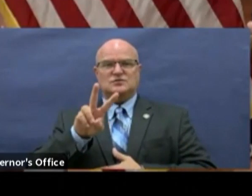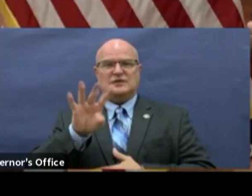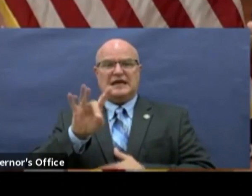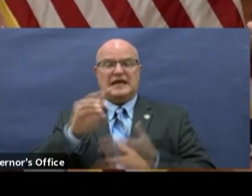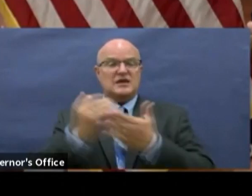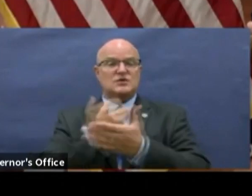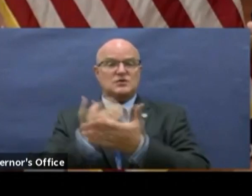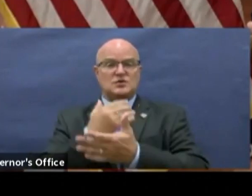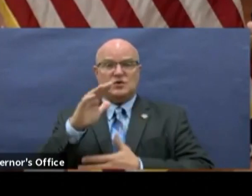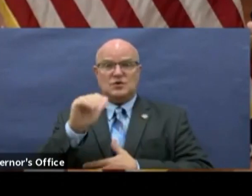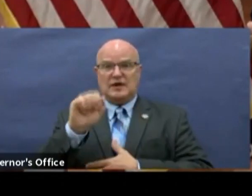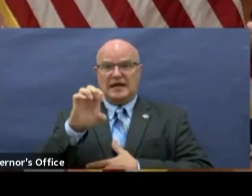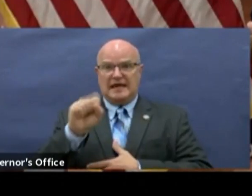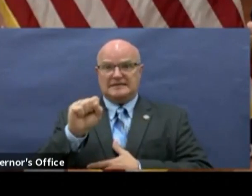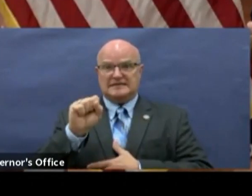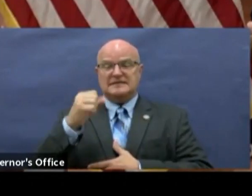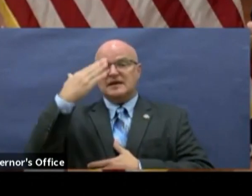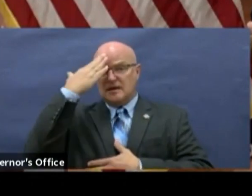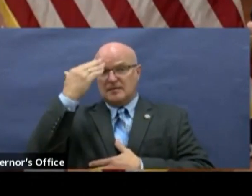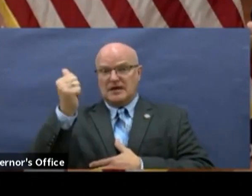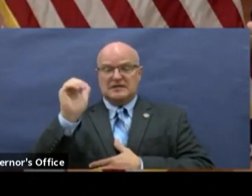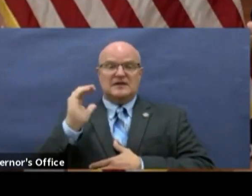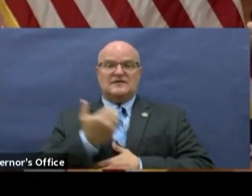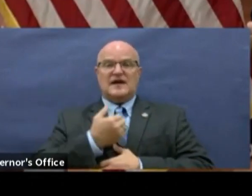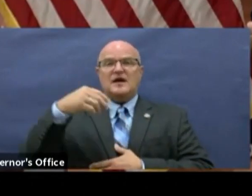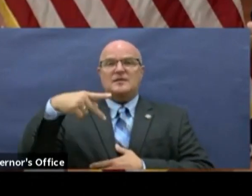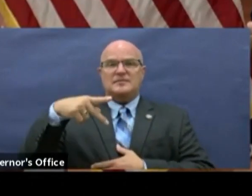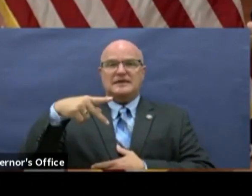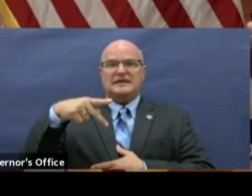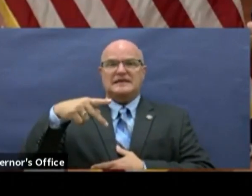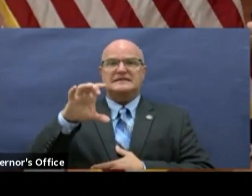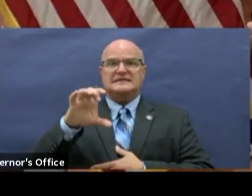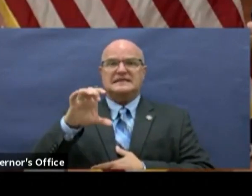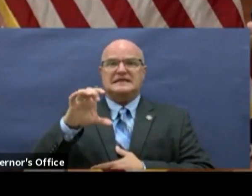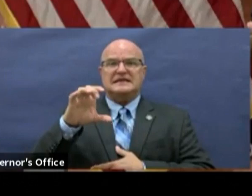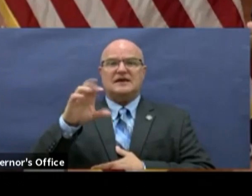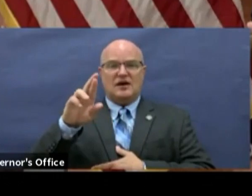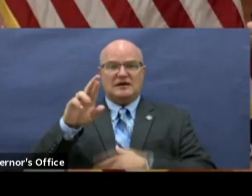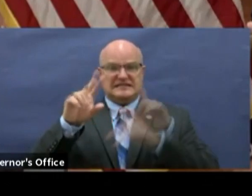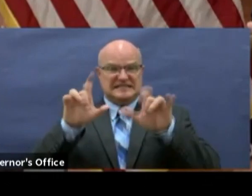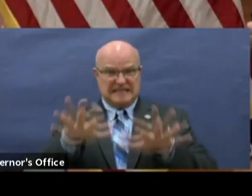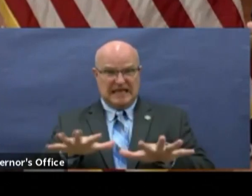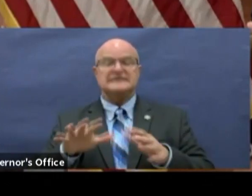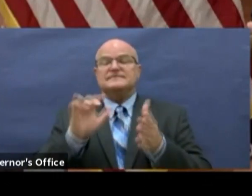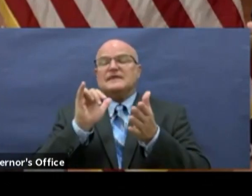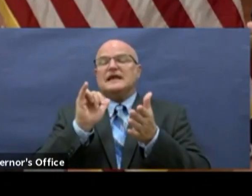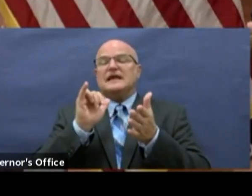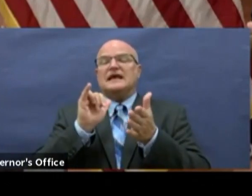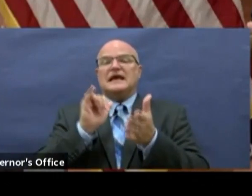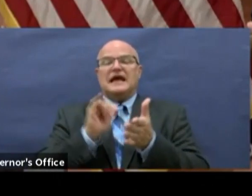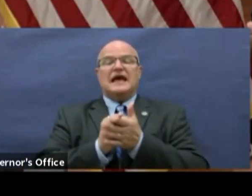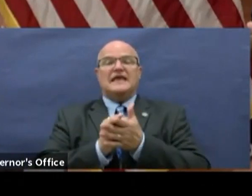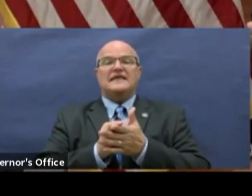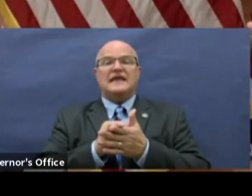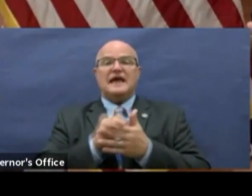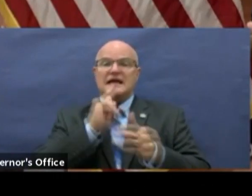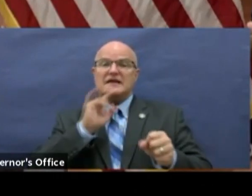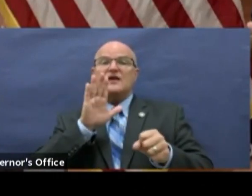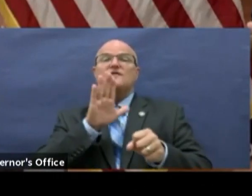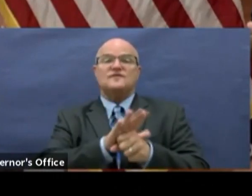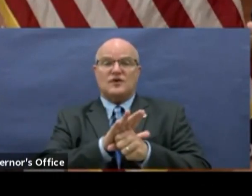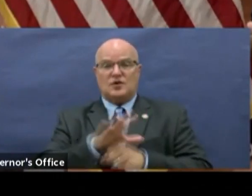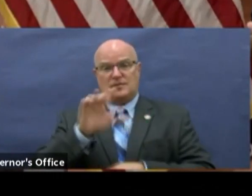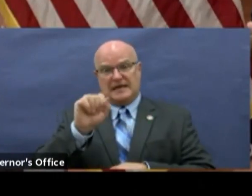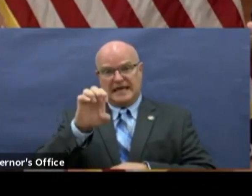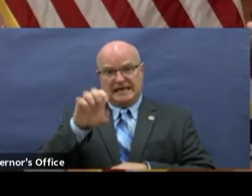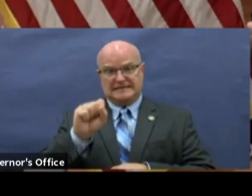new cases as a result of our PCP test, and that is confirmed